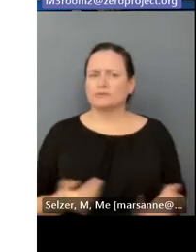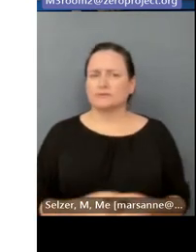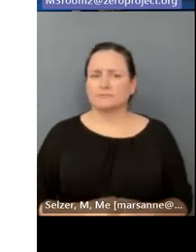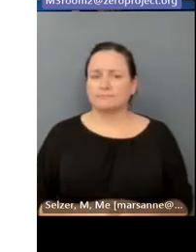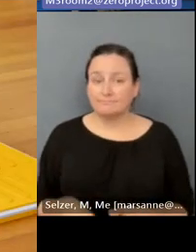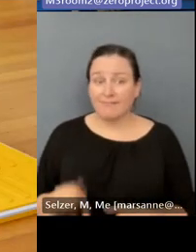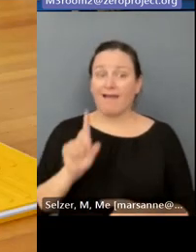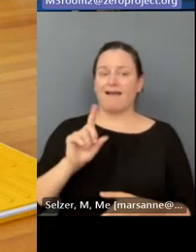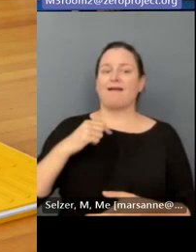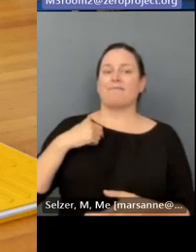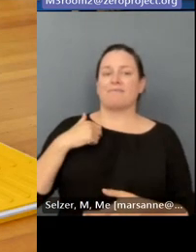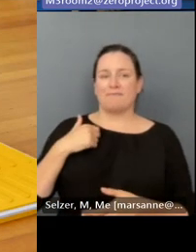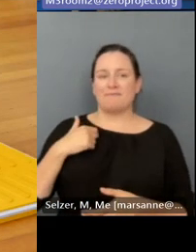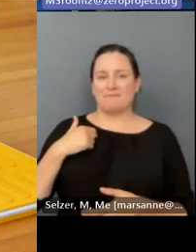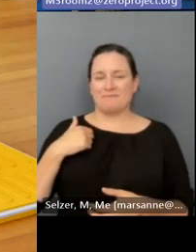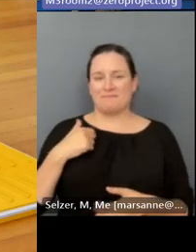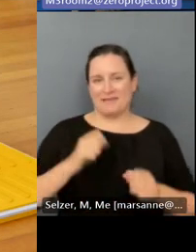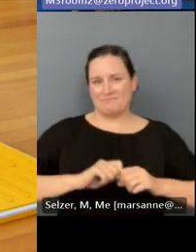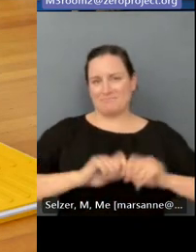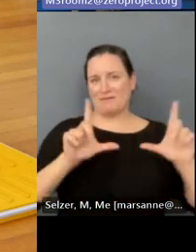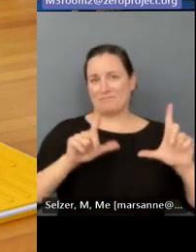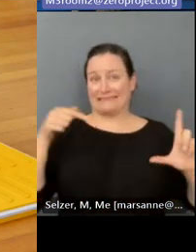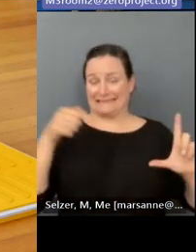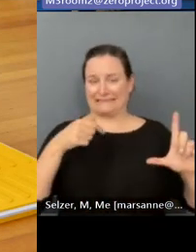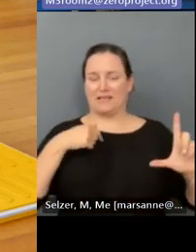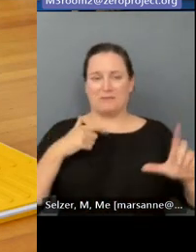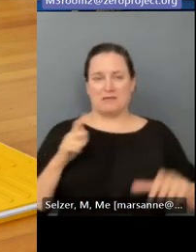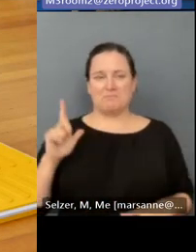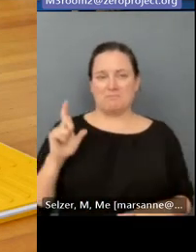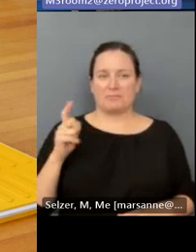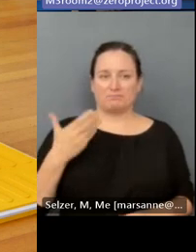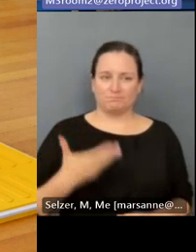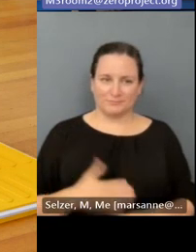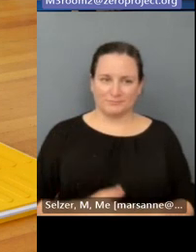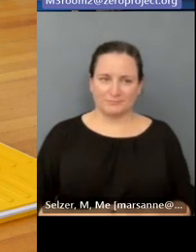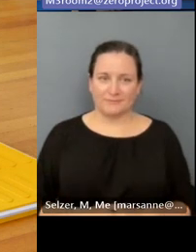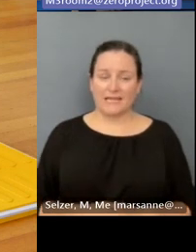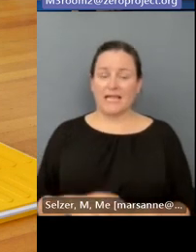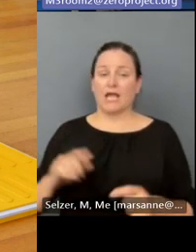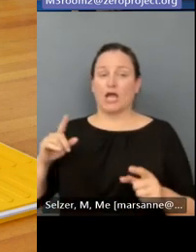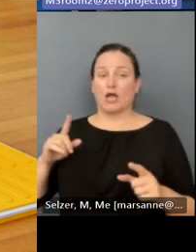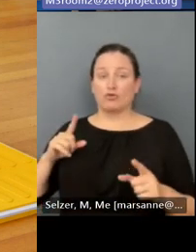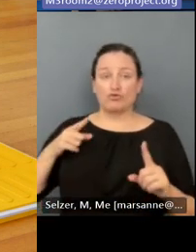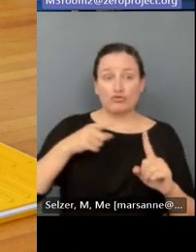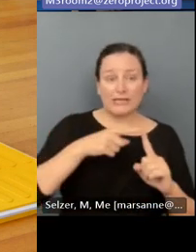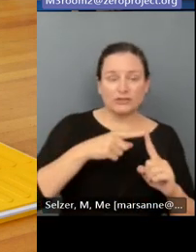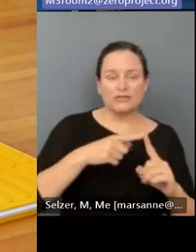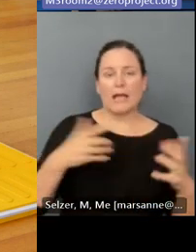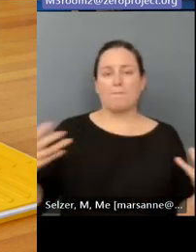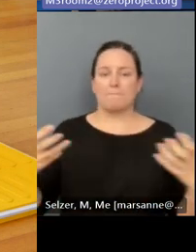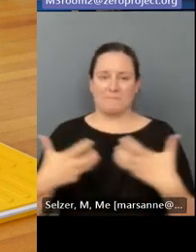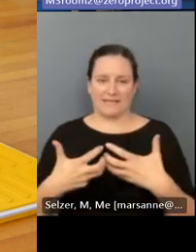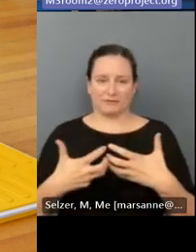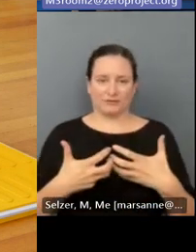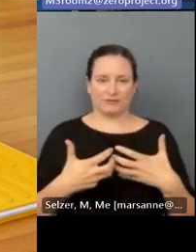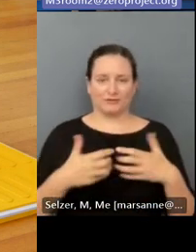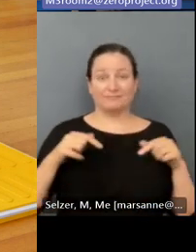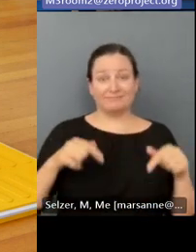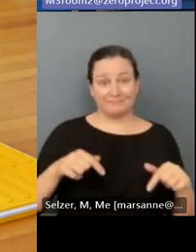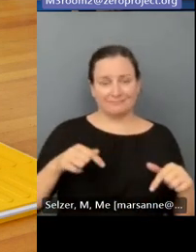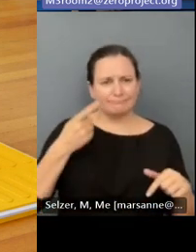Match. It tackles these challenges by translating inclusion into fun and interactive play. It breaks down